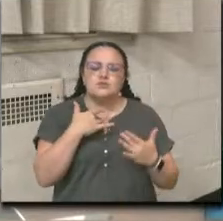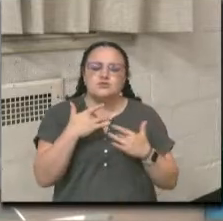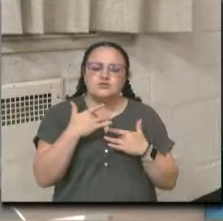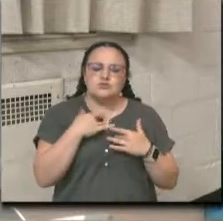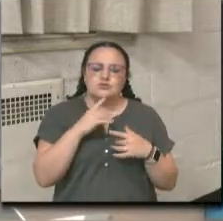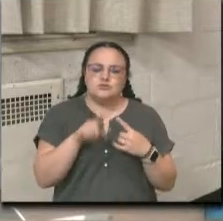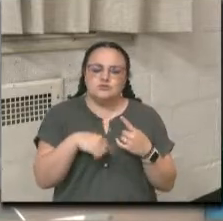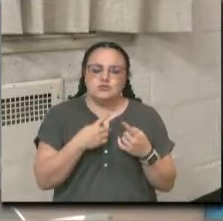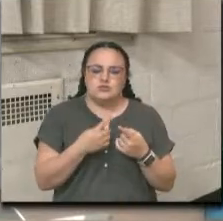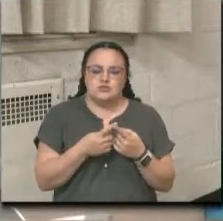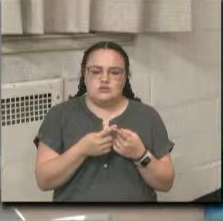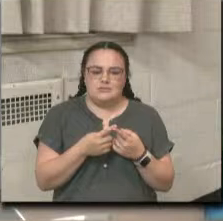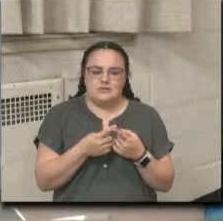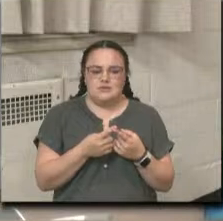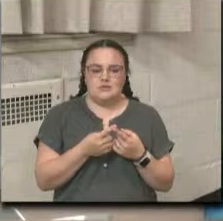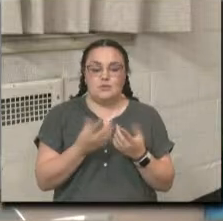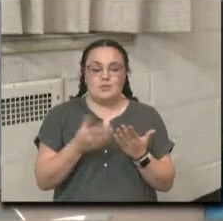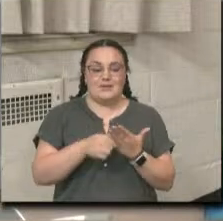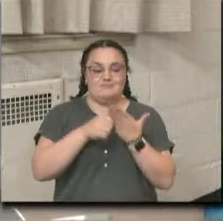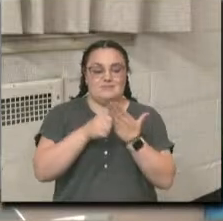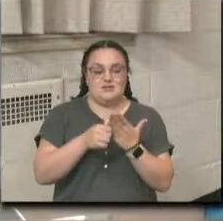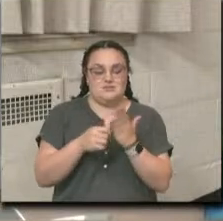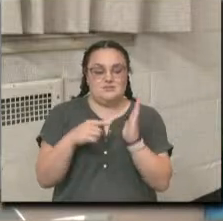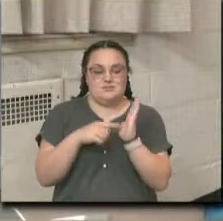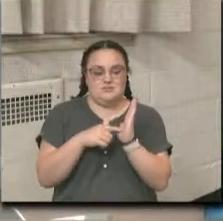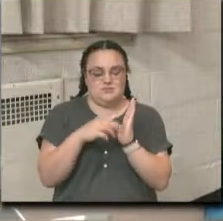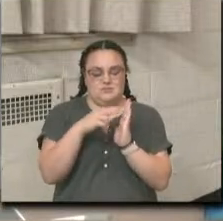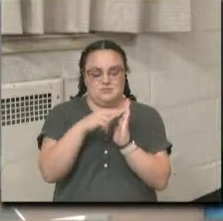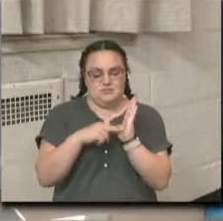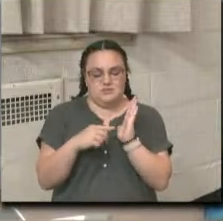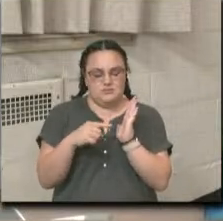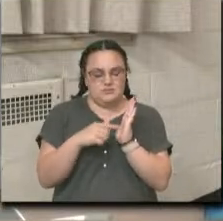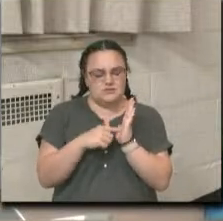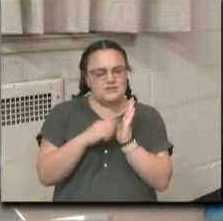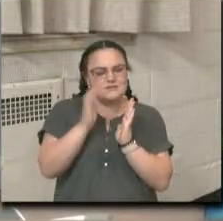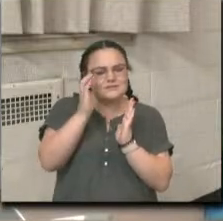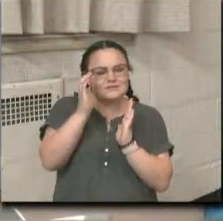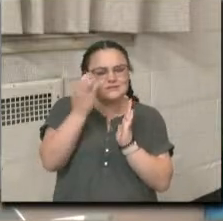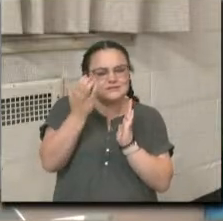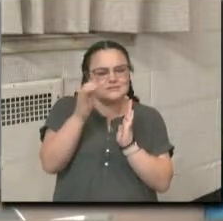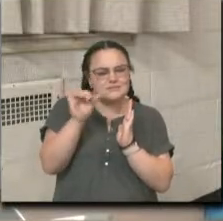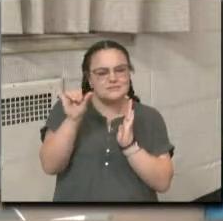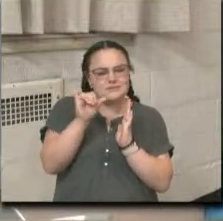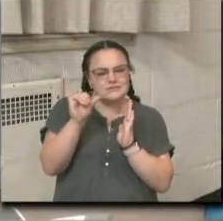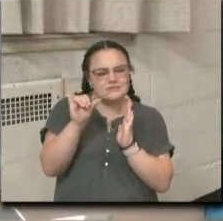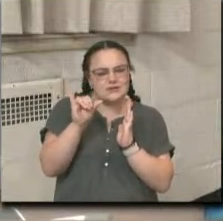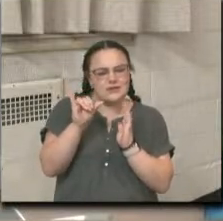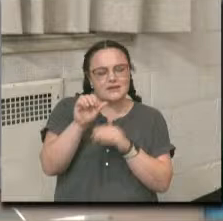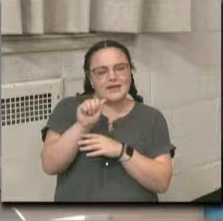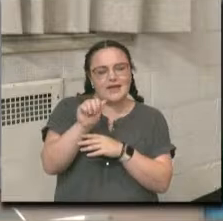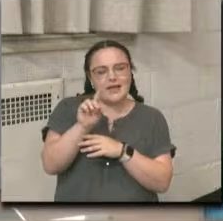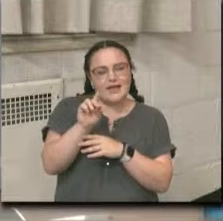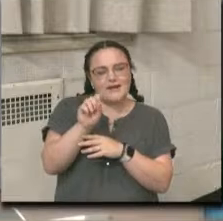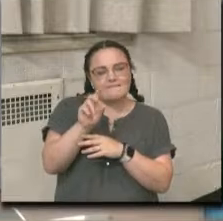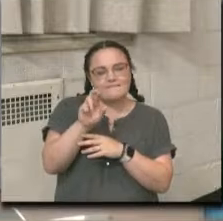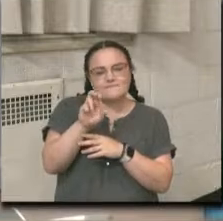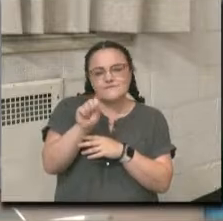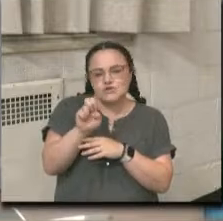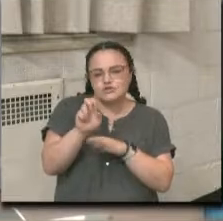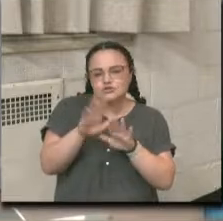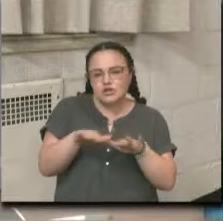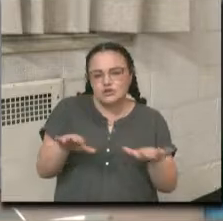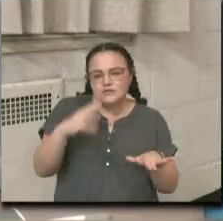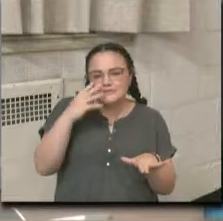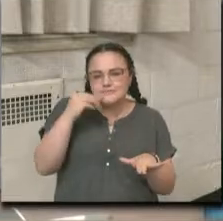what's being presented here, that it looks like we're pulling back from adverse childhood experiences definition. A